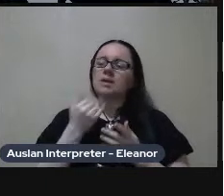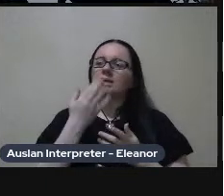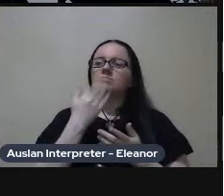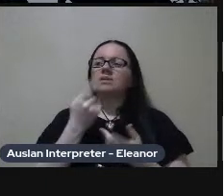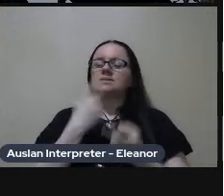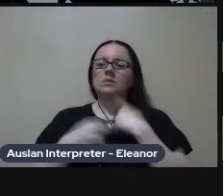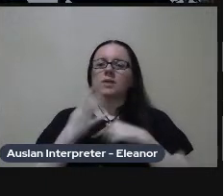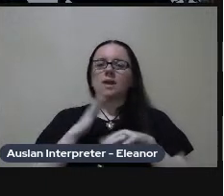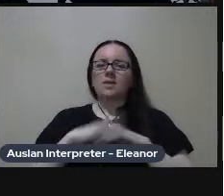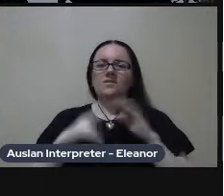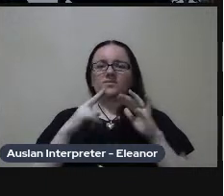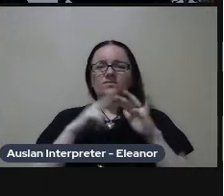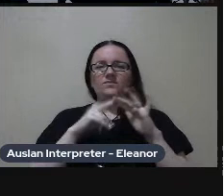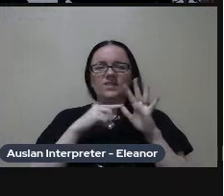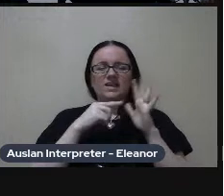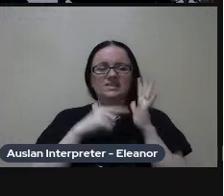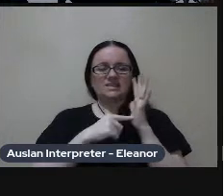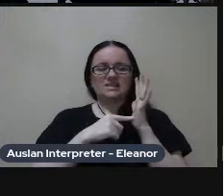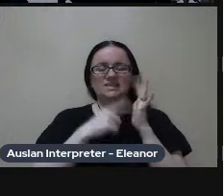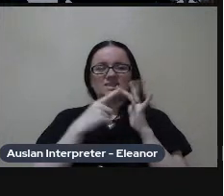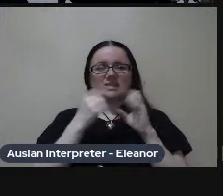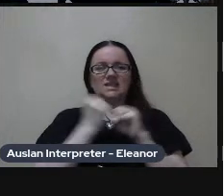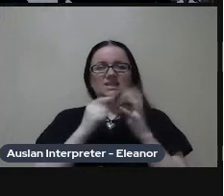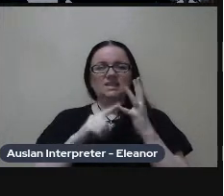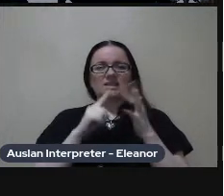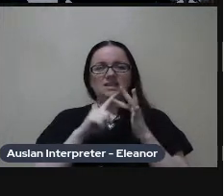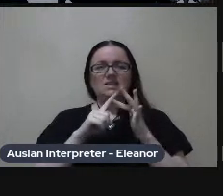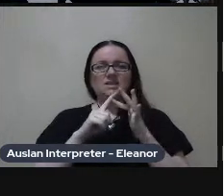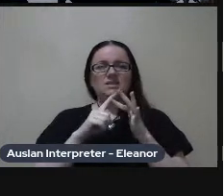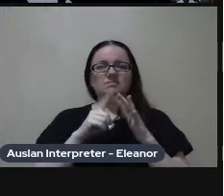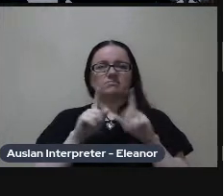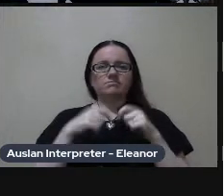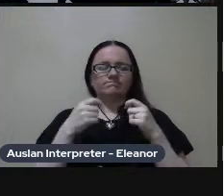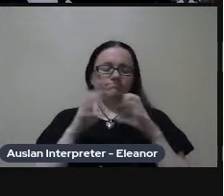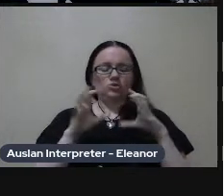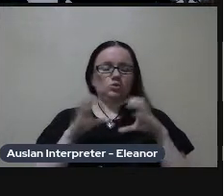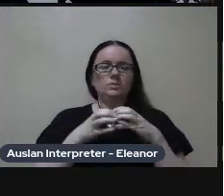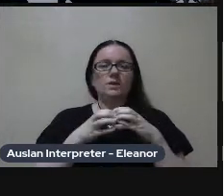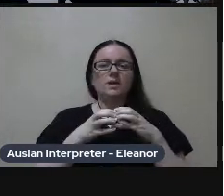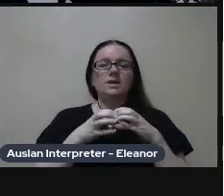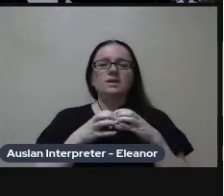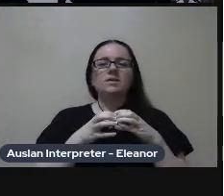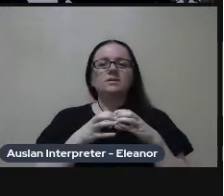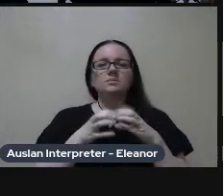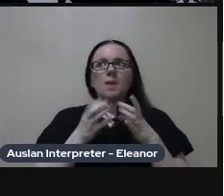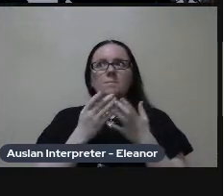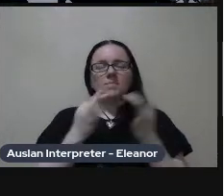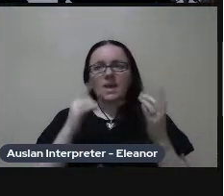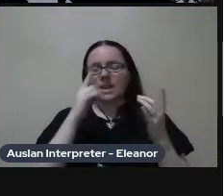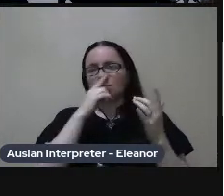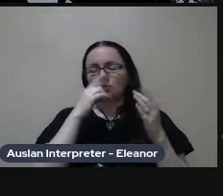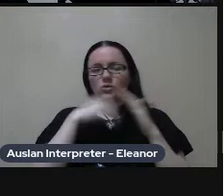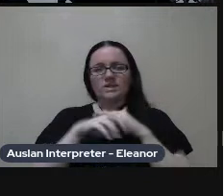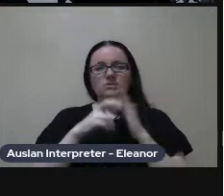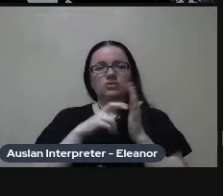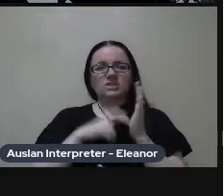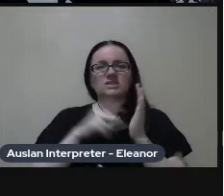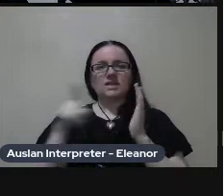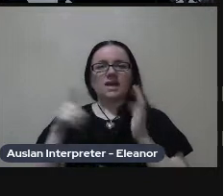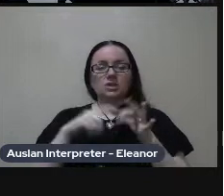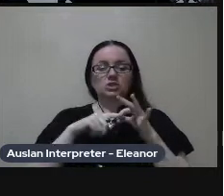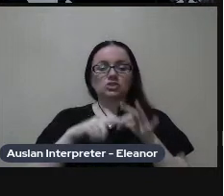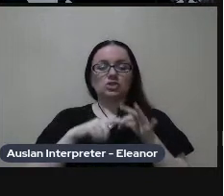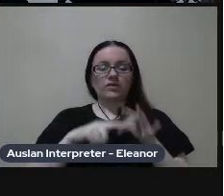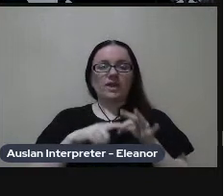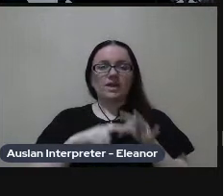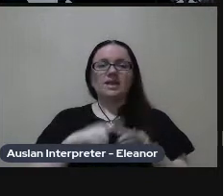research. A couple of years ago, all the members of the Stroke Research Register, well, not all of them, but so many of you did a survey and let